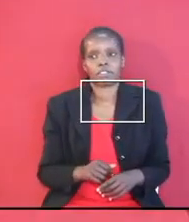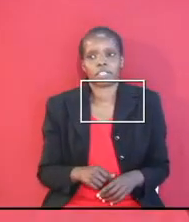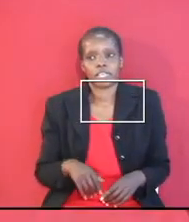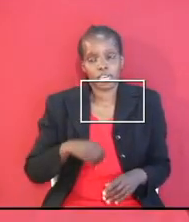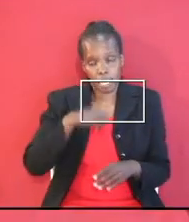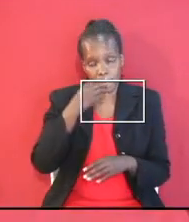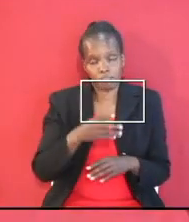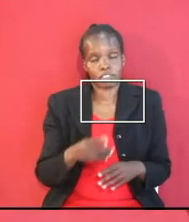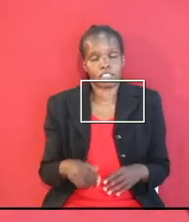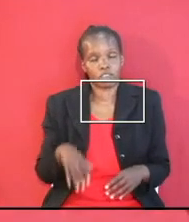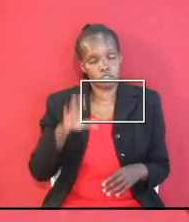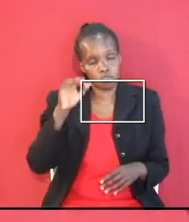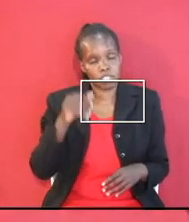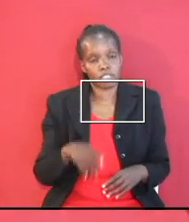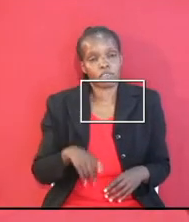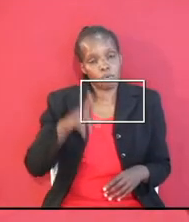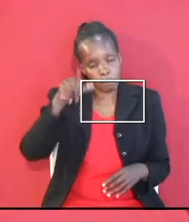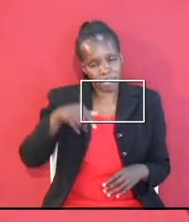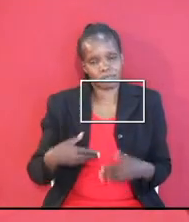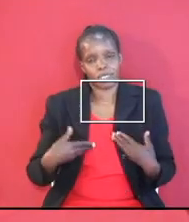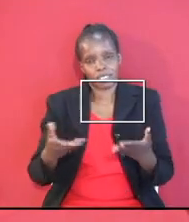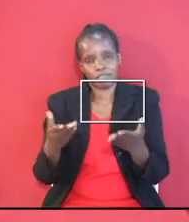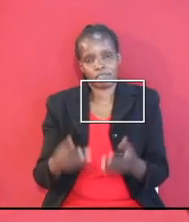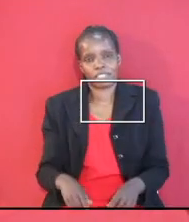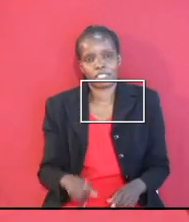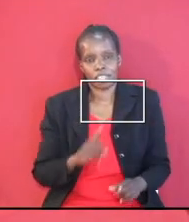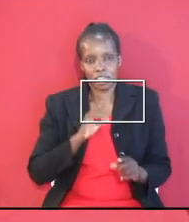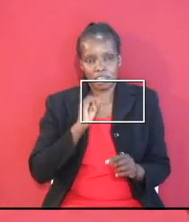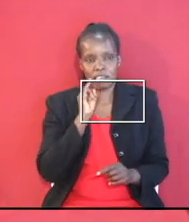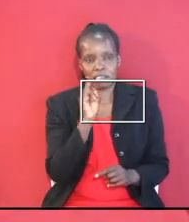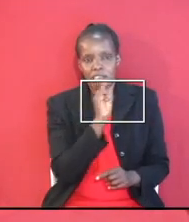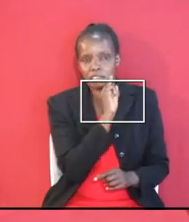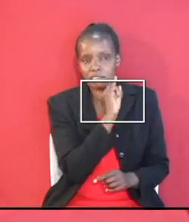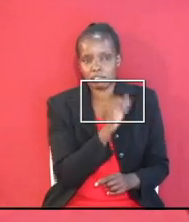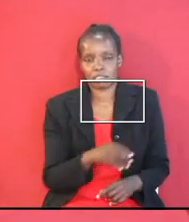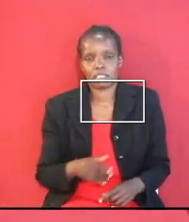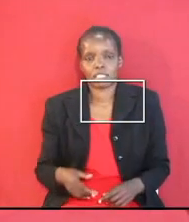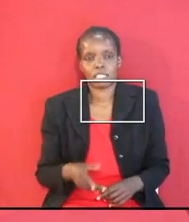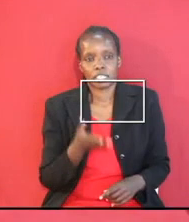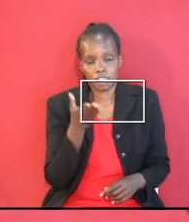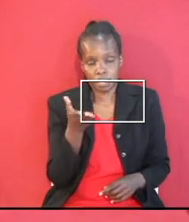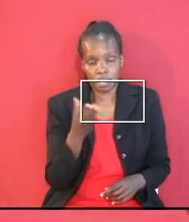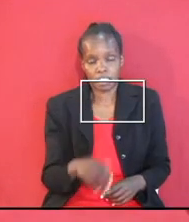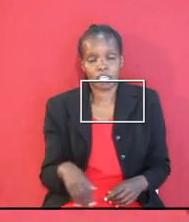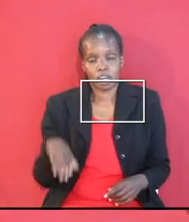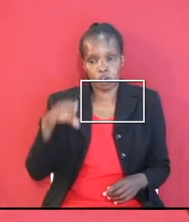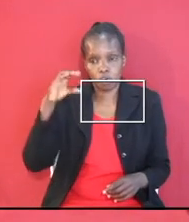the step number two, you must be given some set of instruction. This instruction, we say they are the conditioning level.